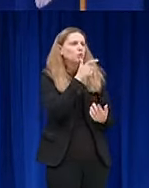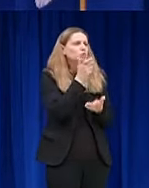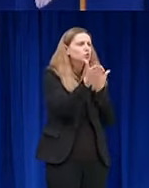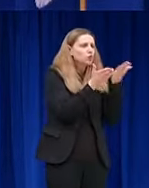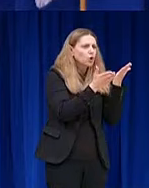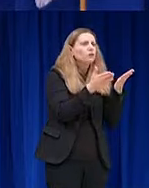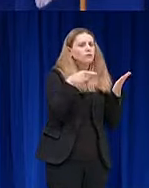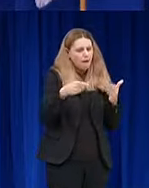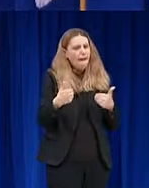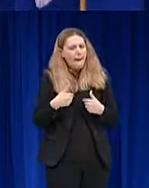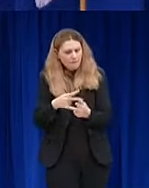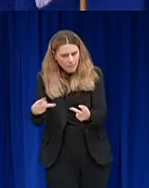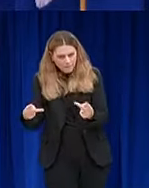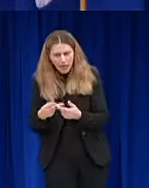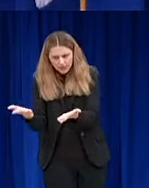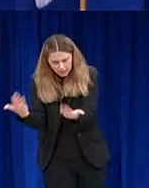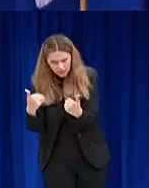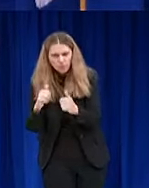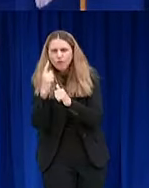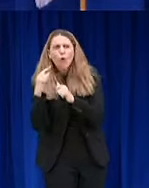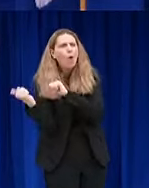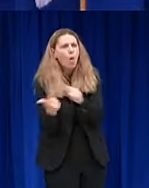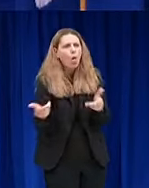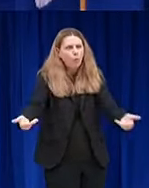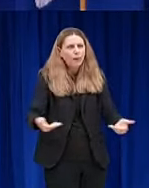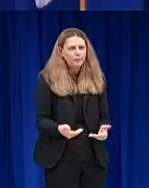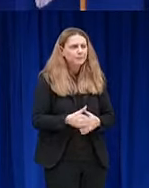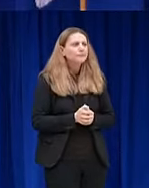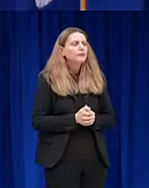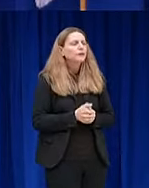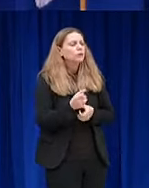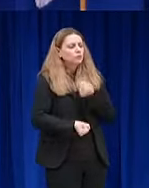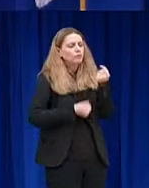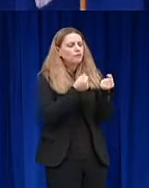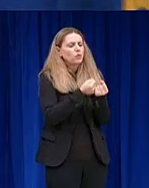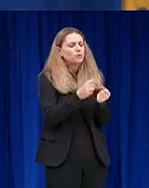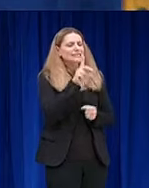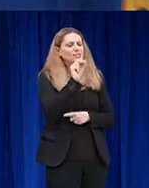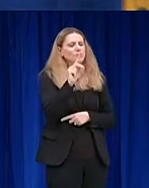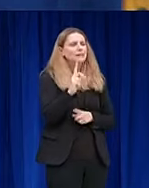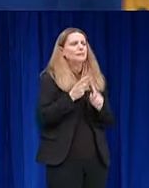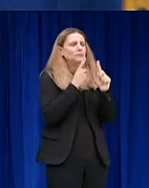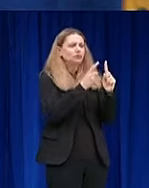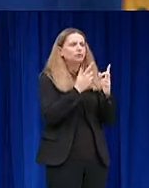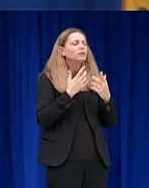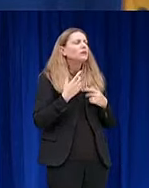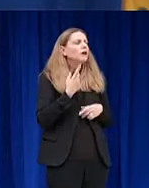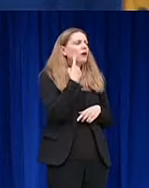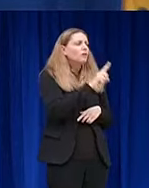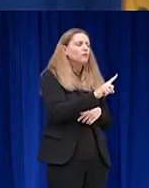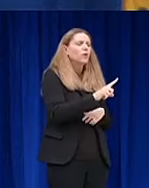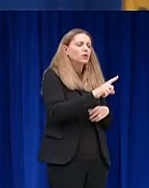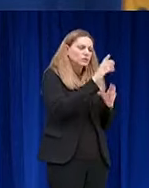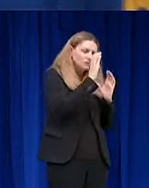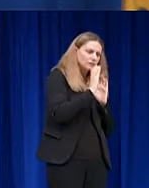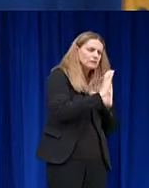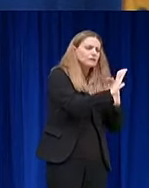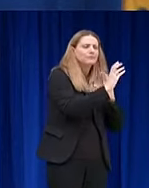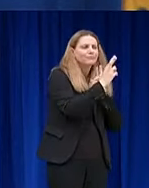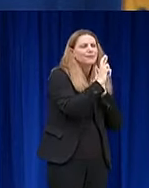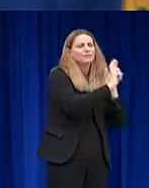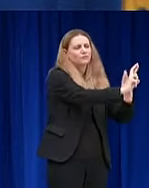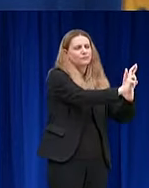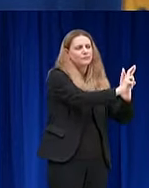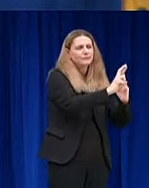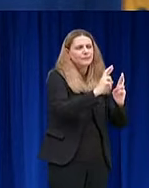that reinforces the department's commitment to dignity, respect, civility, and compassion for all those who are